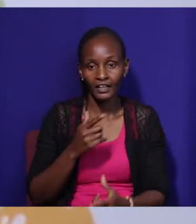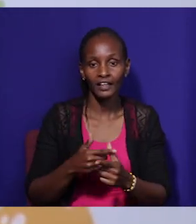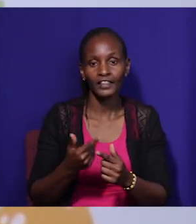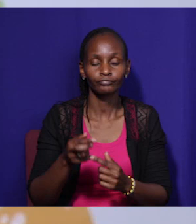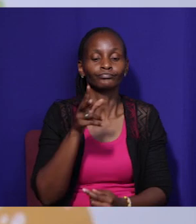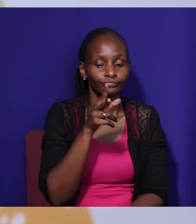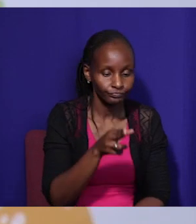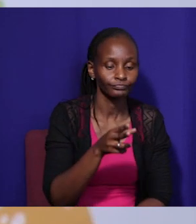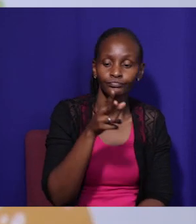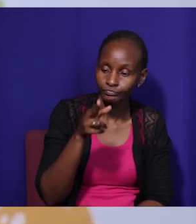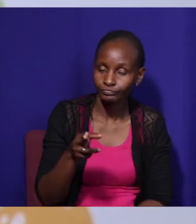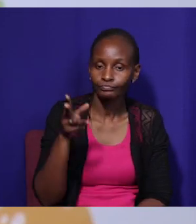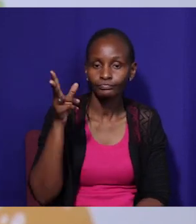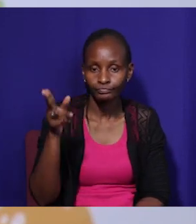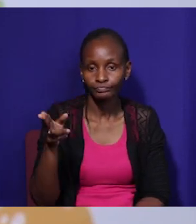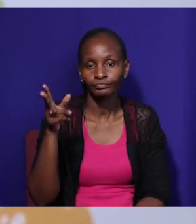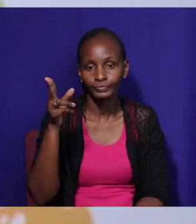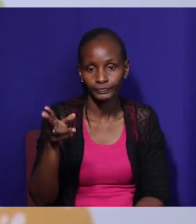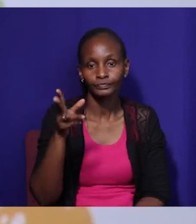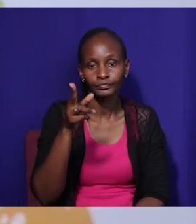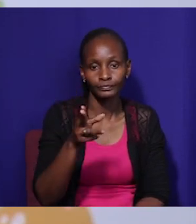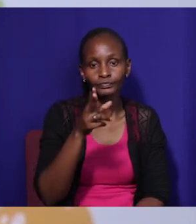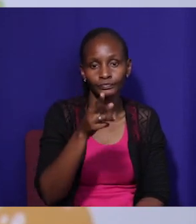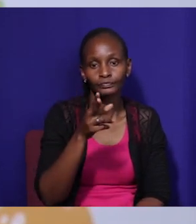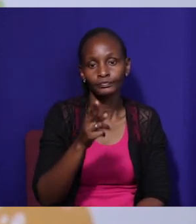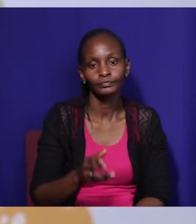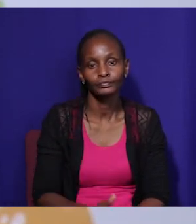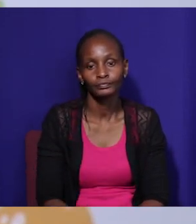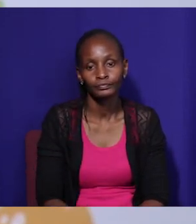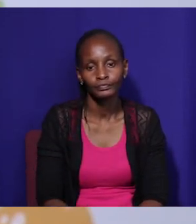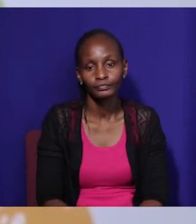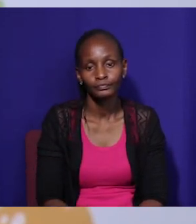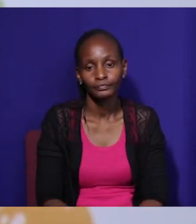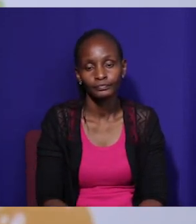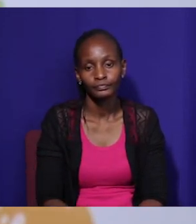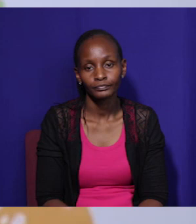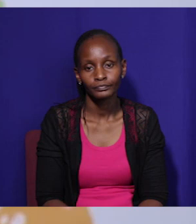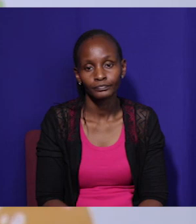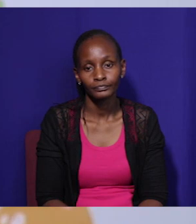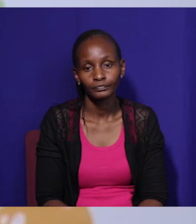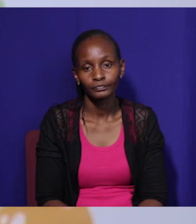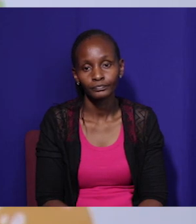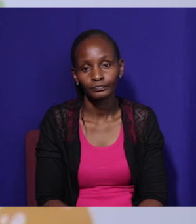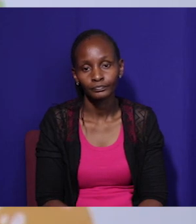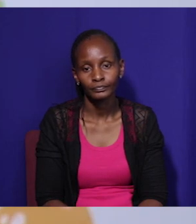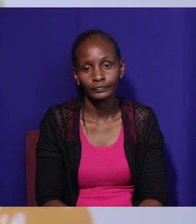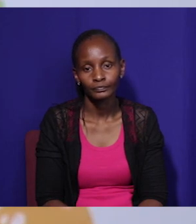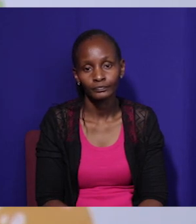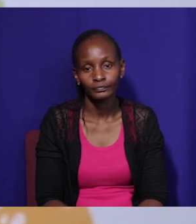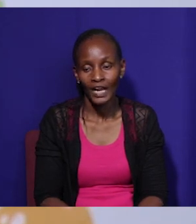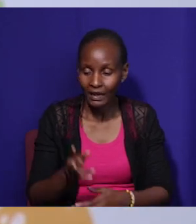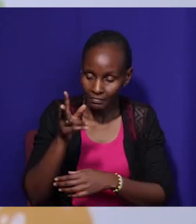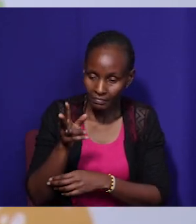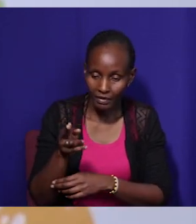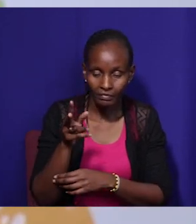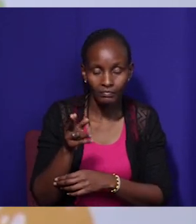cut all the way to the top. You see, I'm not reaching where my fingers are, so I'm not cutting